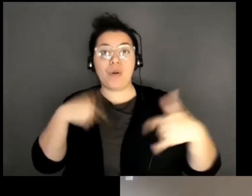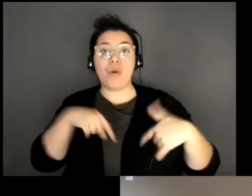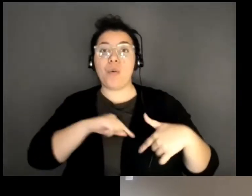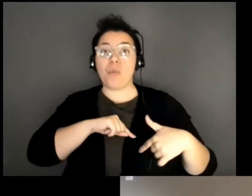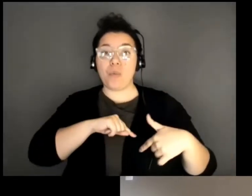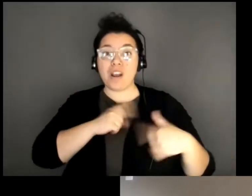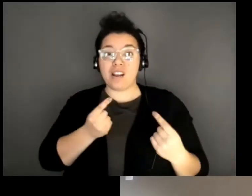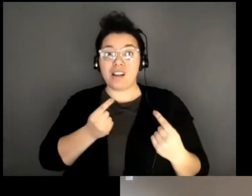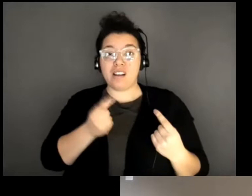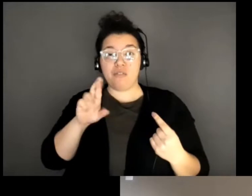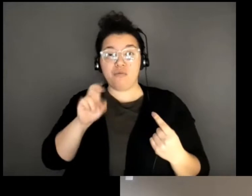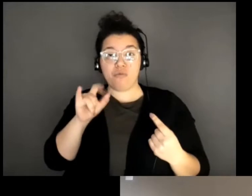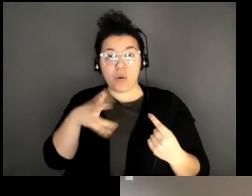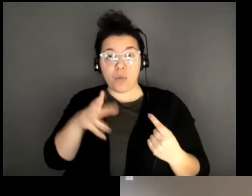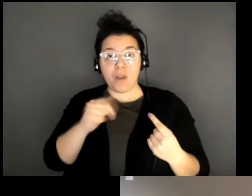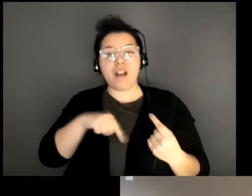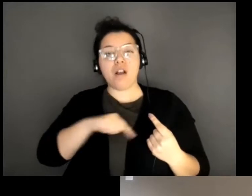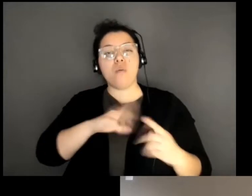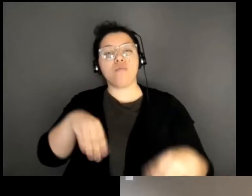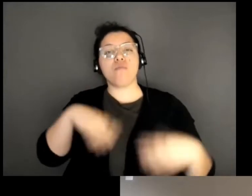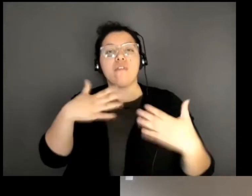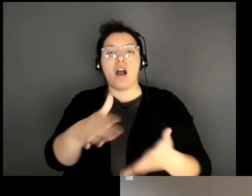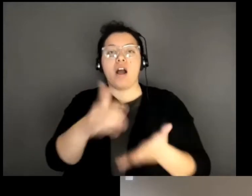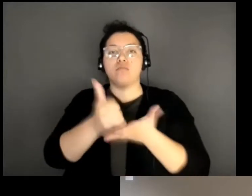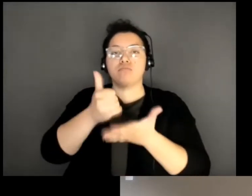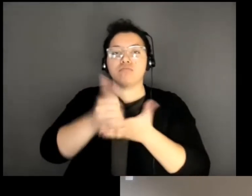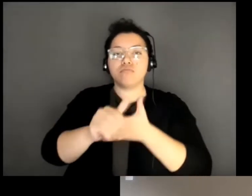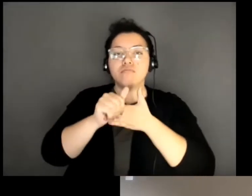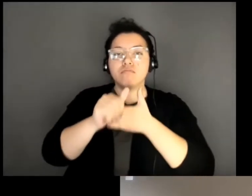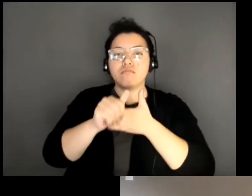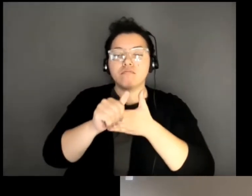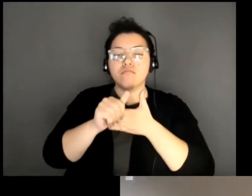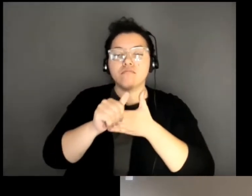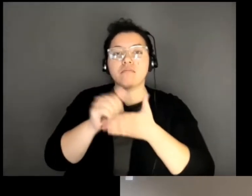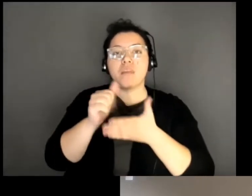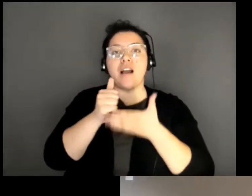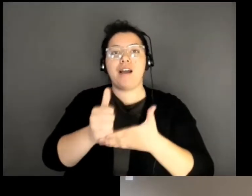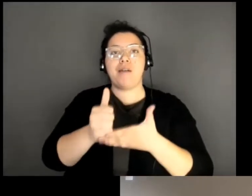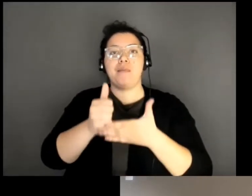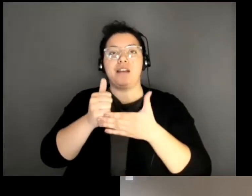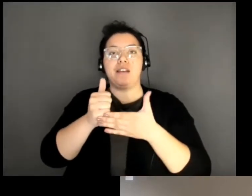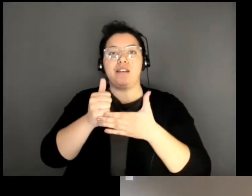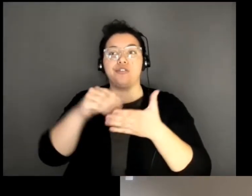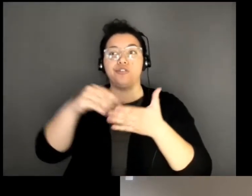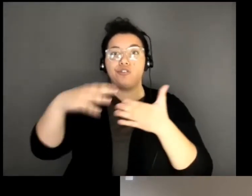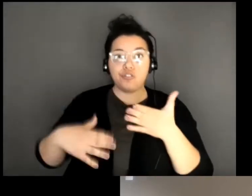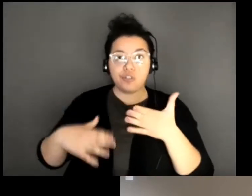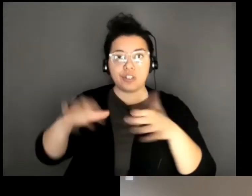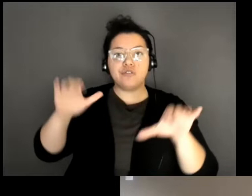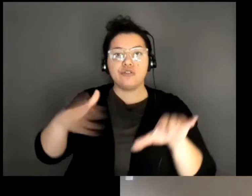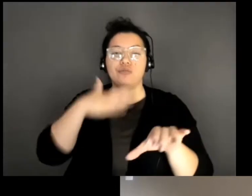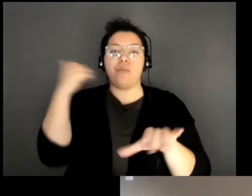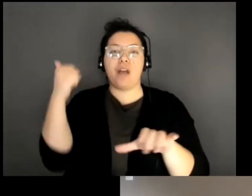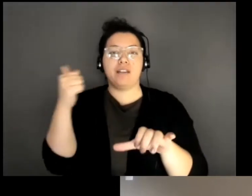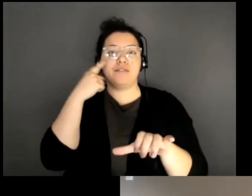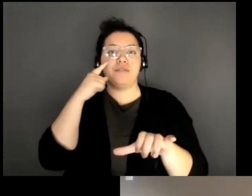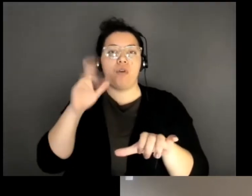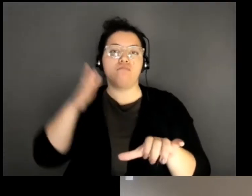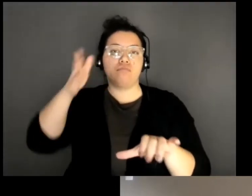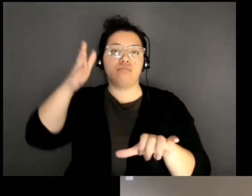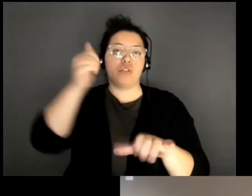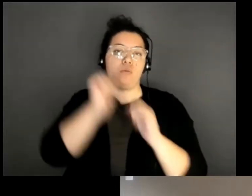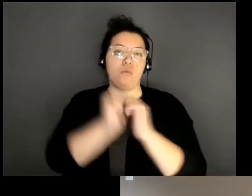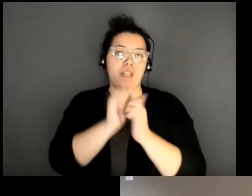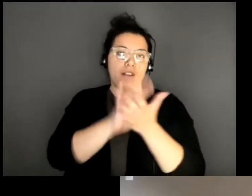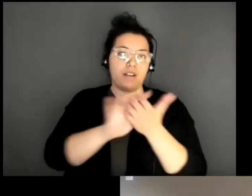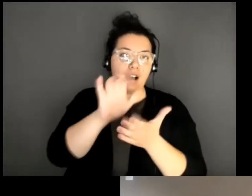to help students communicate at their best for college and career opportunities. And I want to also welcome in